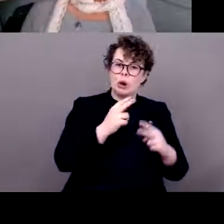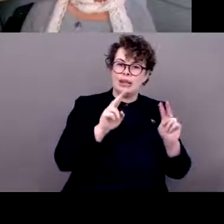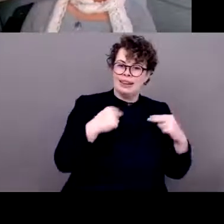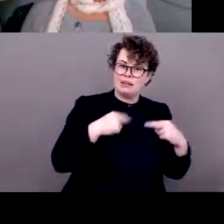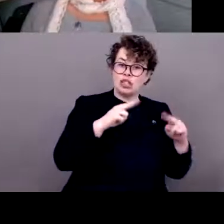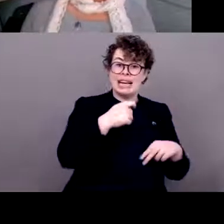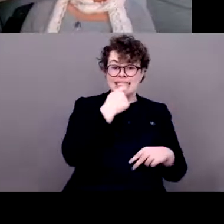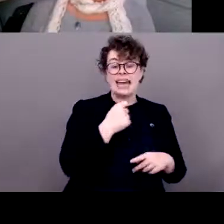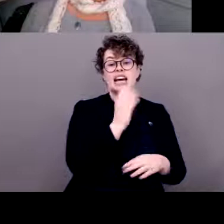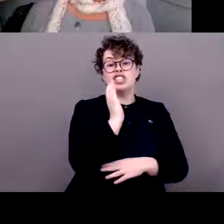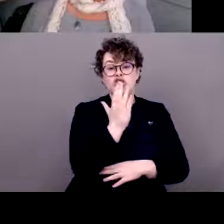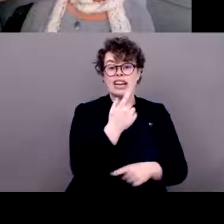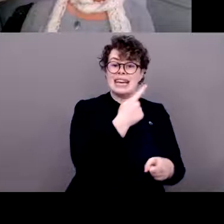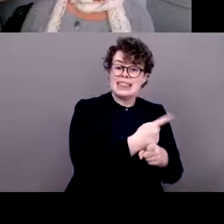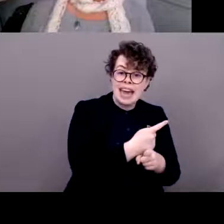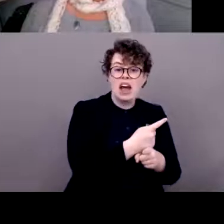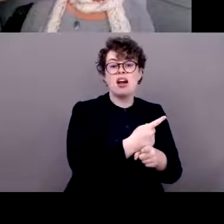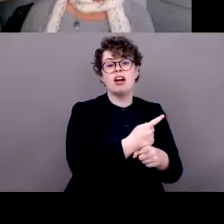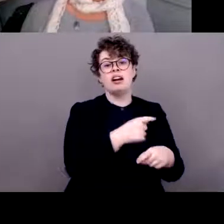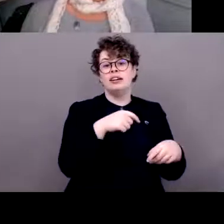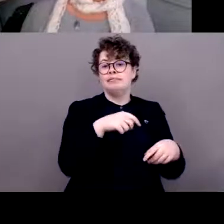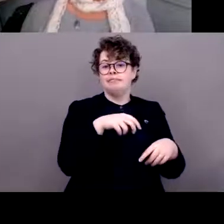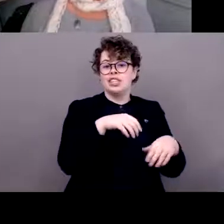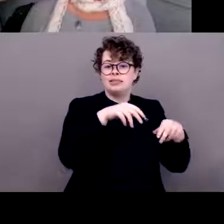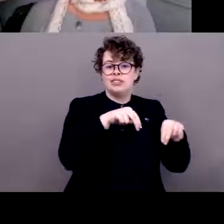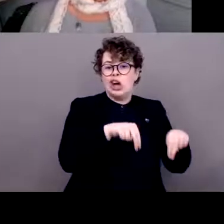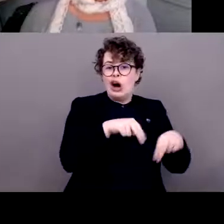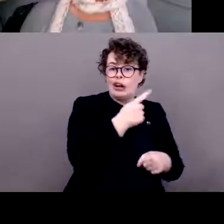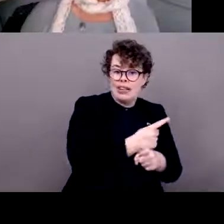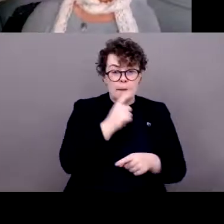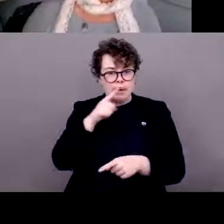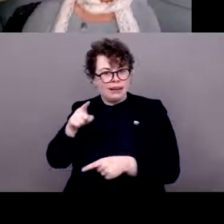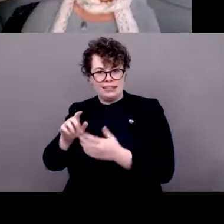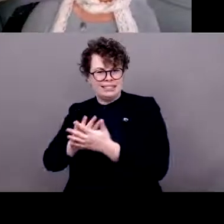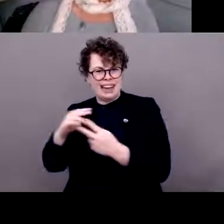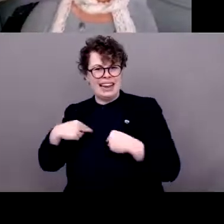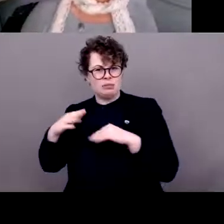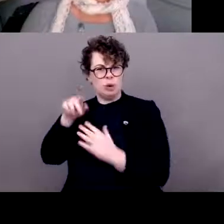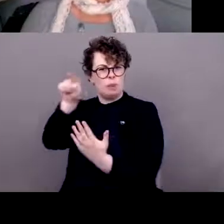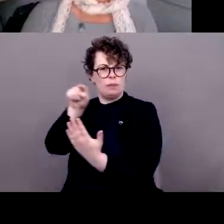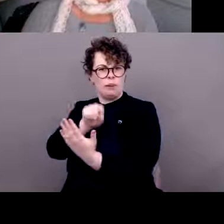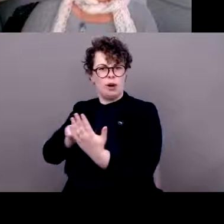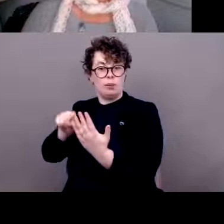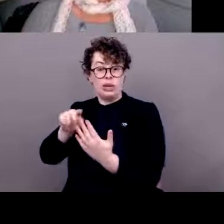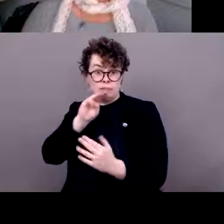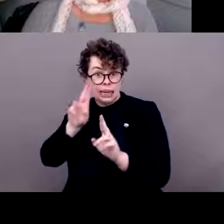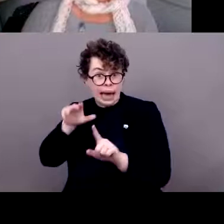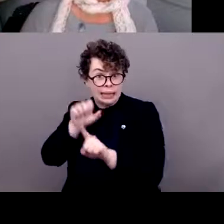looking at a picture description task. So not all methods are appropriate for children using sign